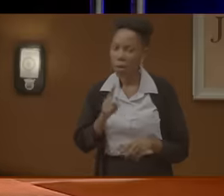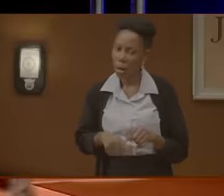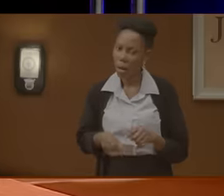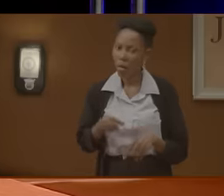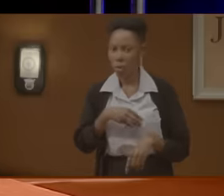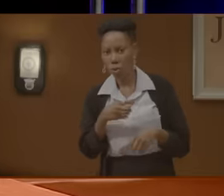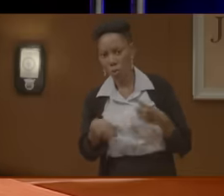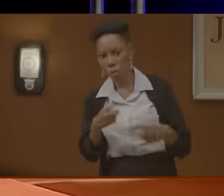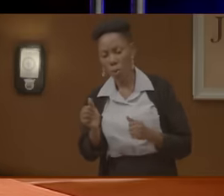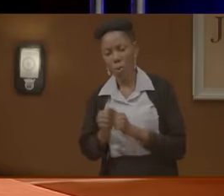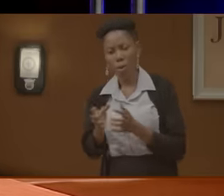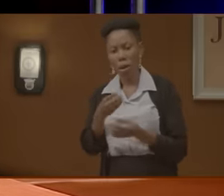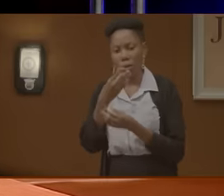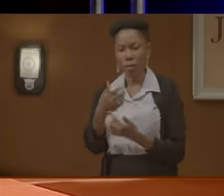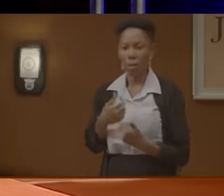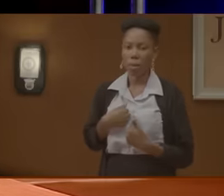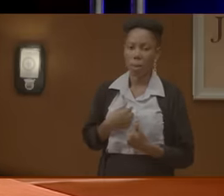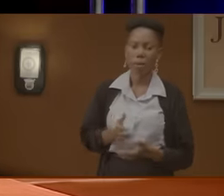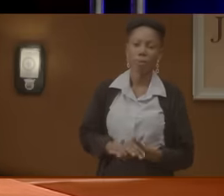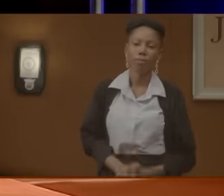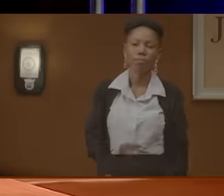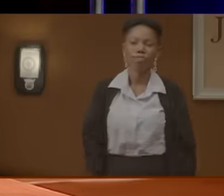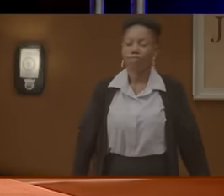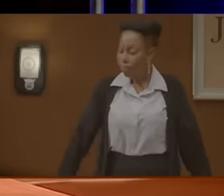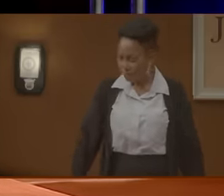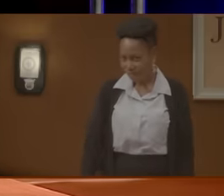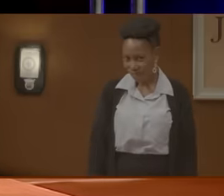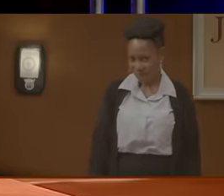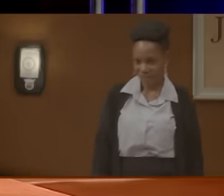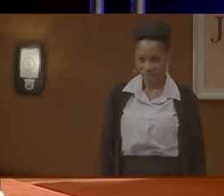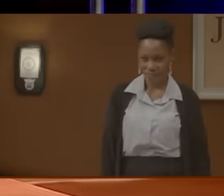Then I dress up and I go walk.